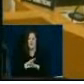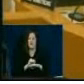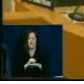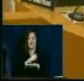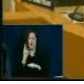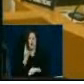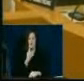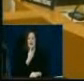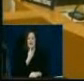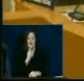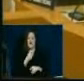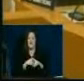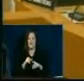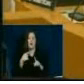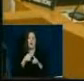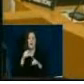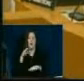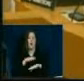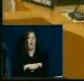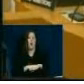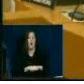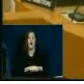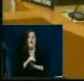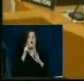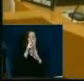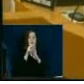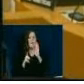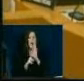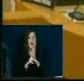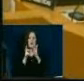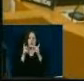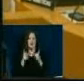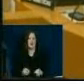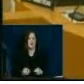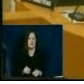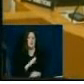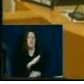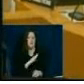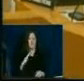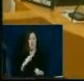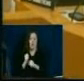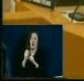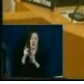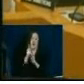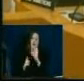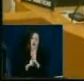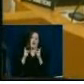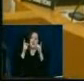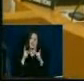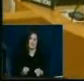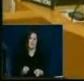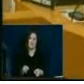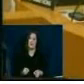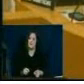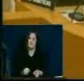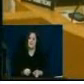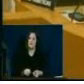always say from this point on, it's a policy decision. And the board made a policy decision